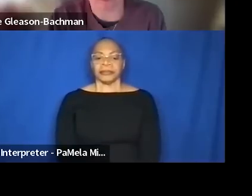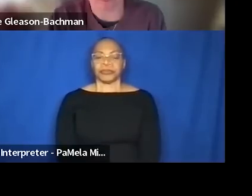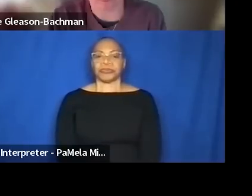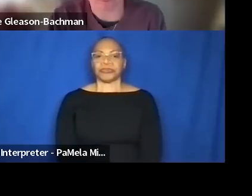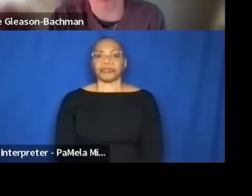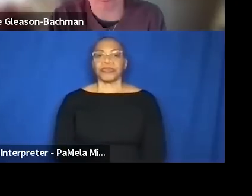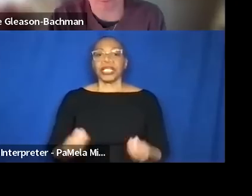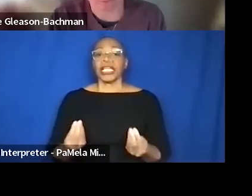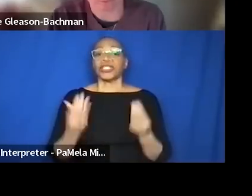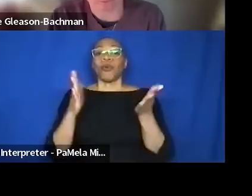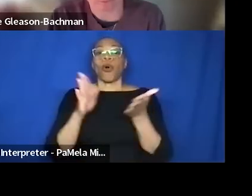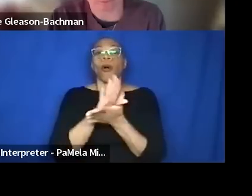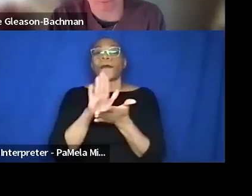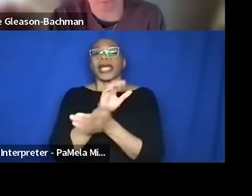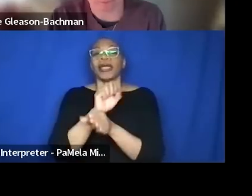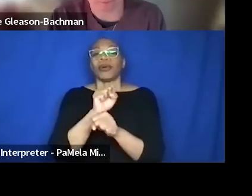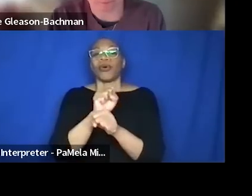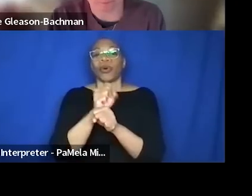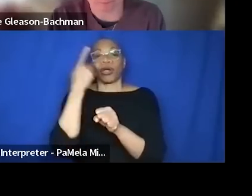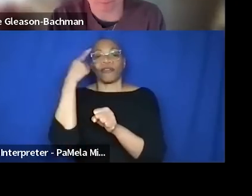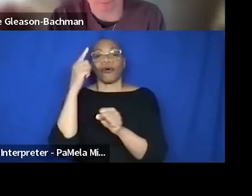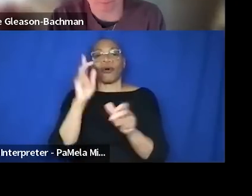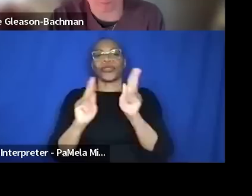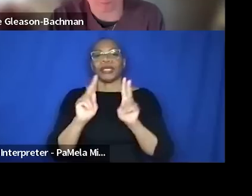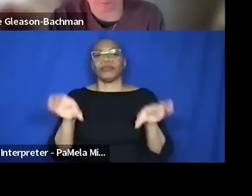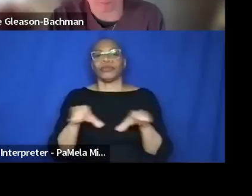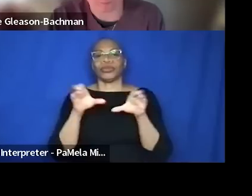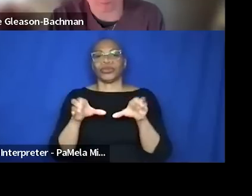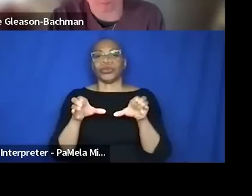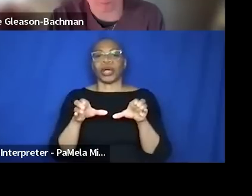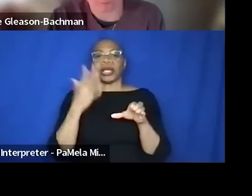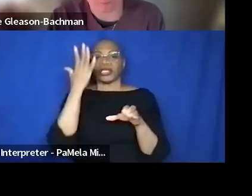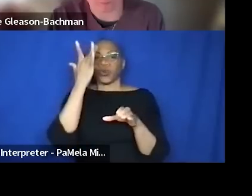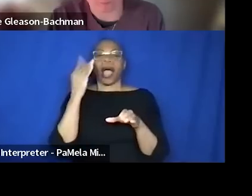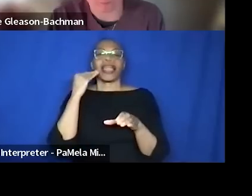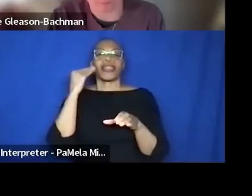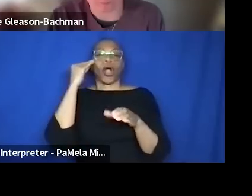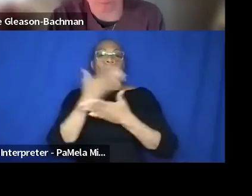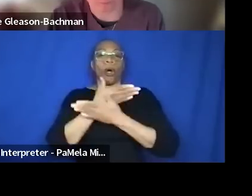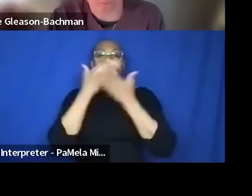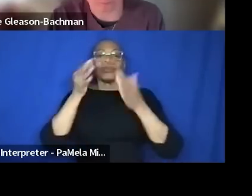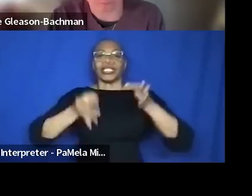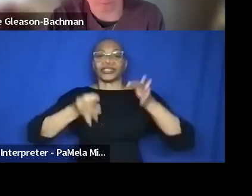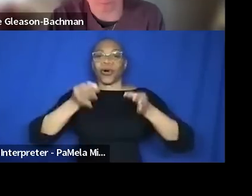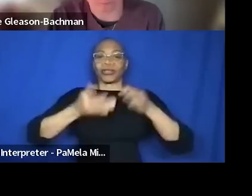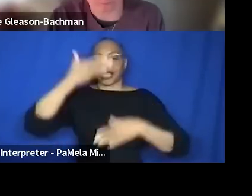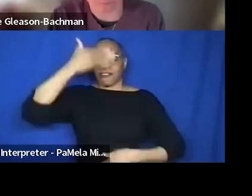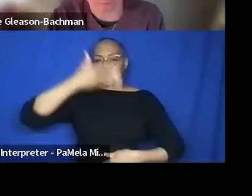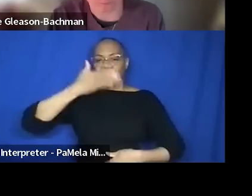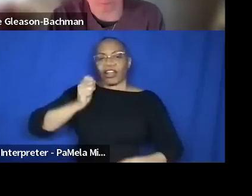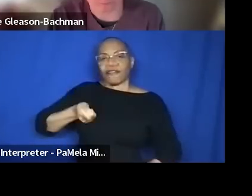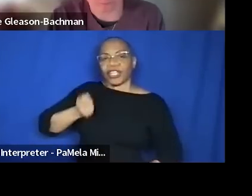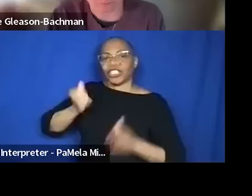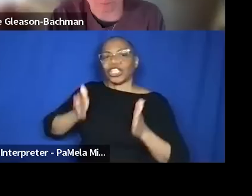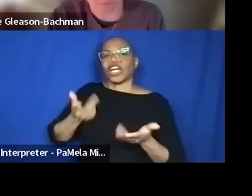Just a lot more paperwork for them to do, because I mean, we have the homeless courts, and they go in front of the judge and he dismisses it. So you pretty much